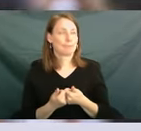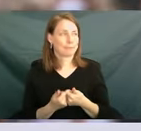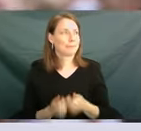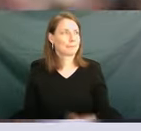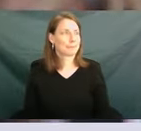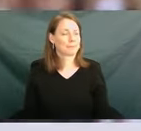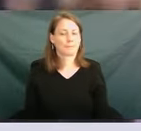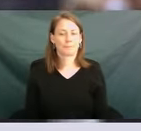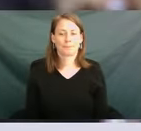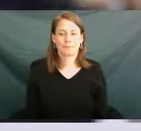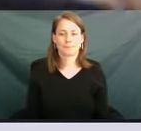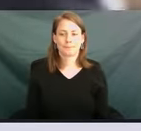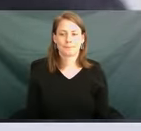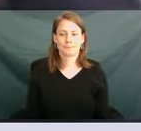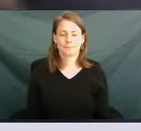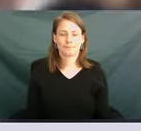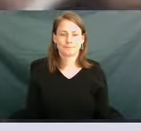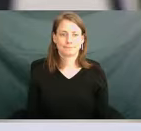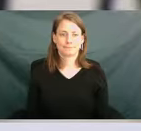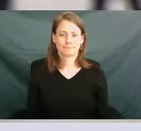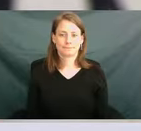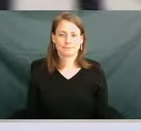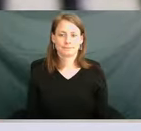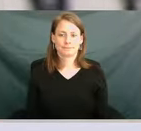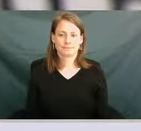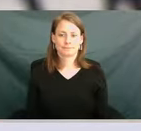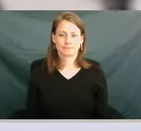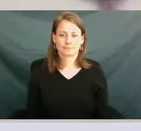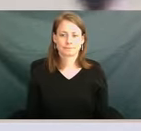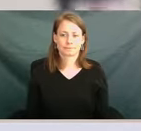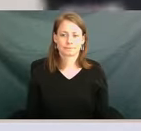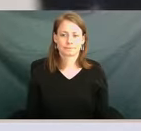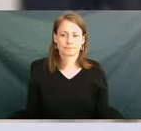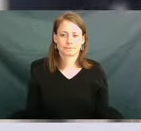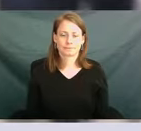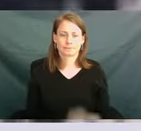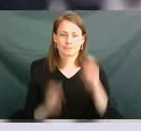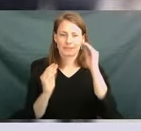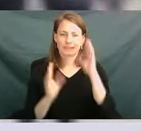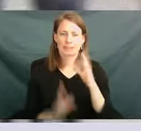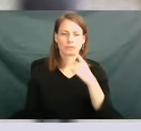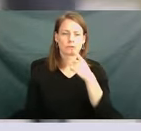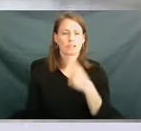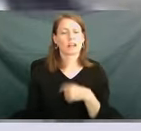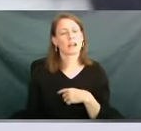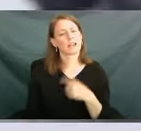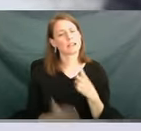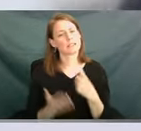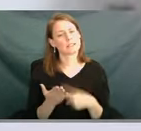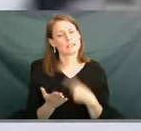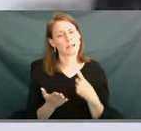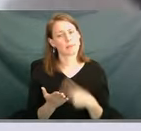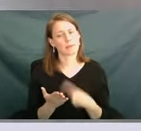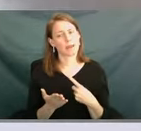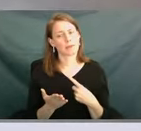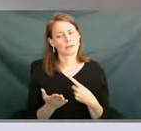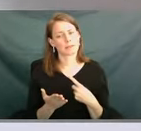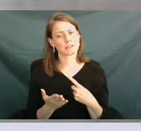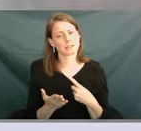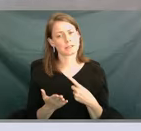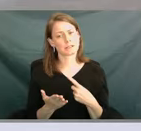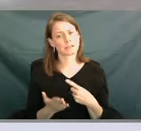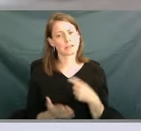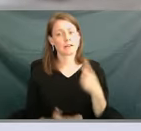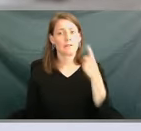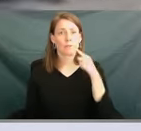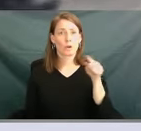I think sometimes they can see that they're having similar problems to Ben. So if the strategies are put